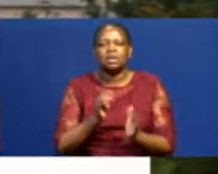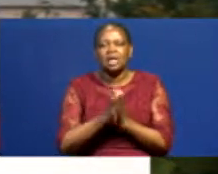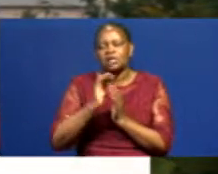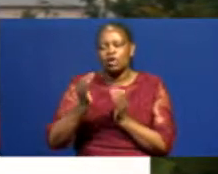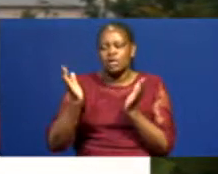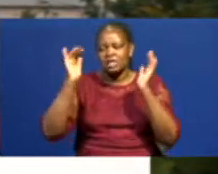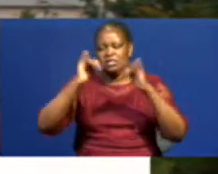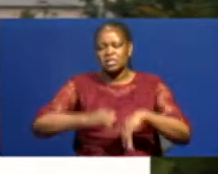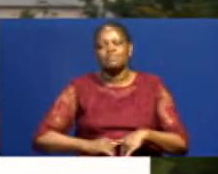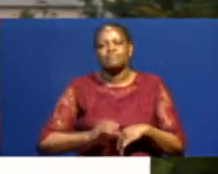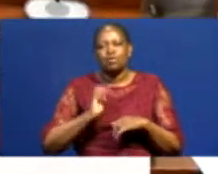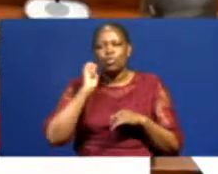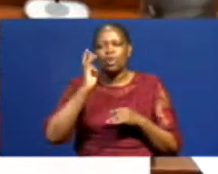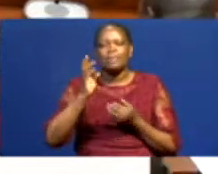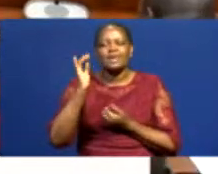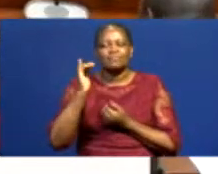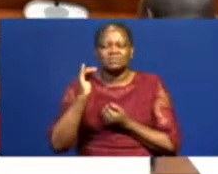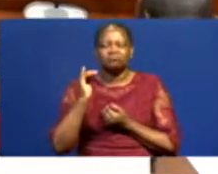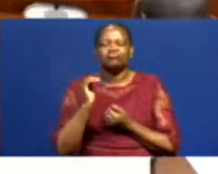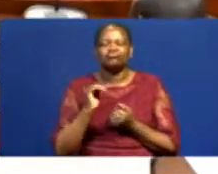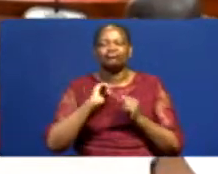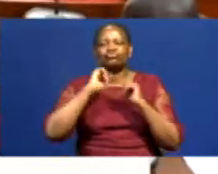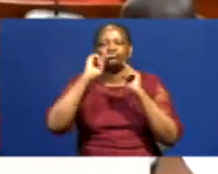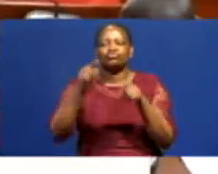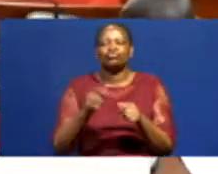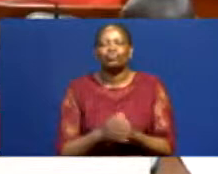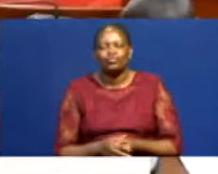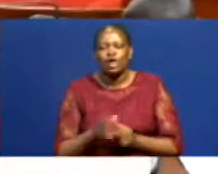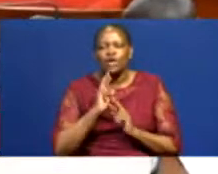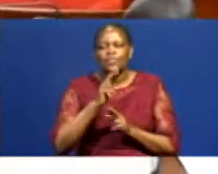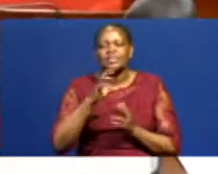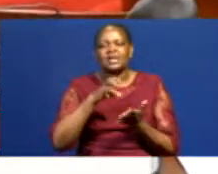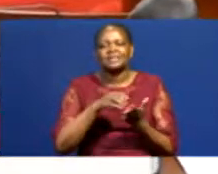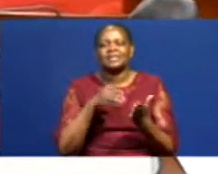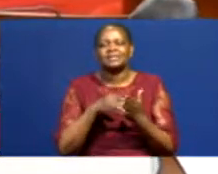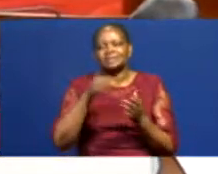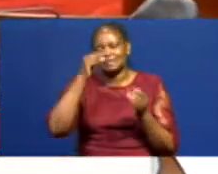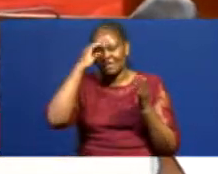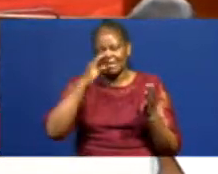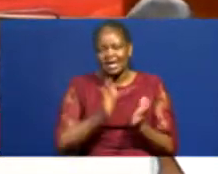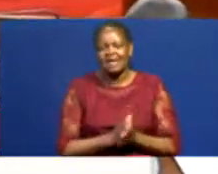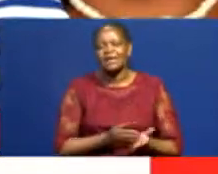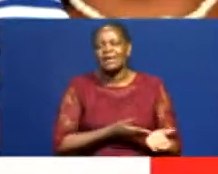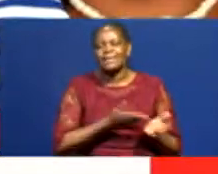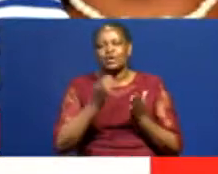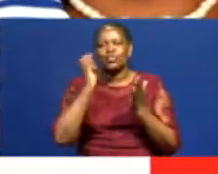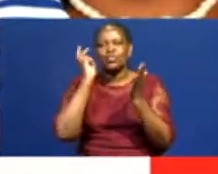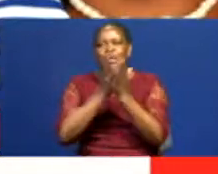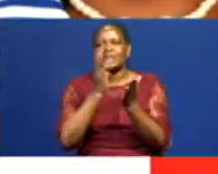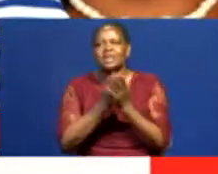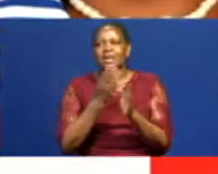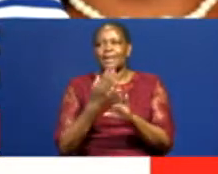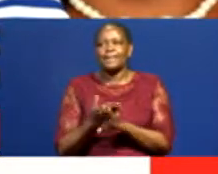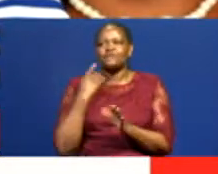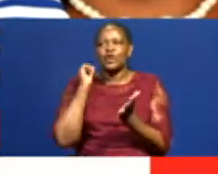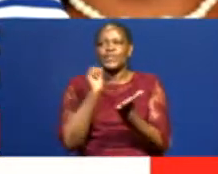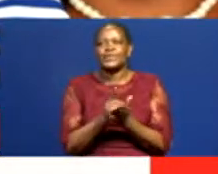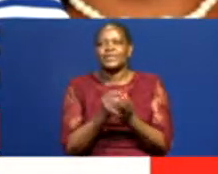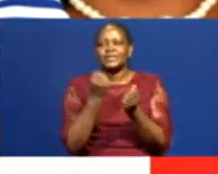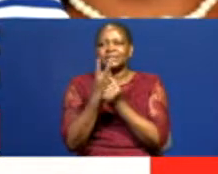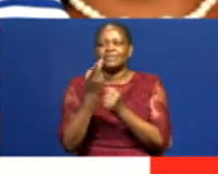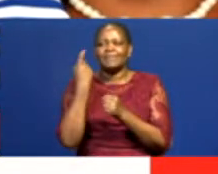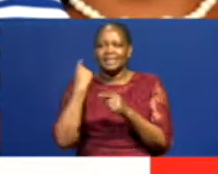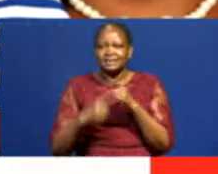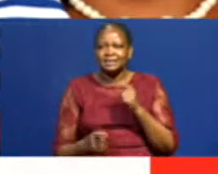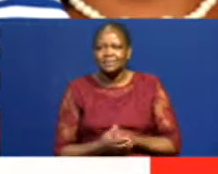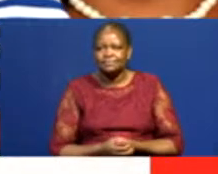take the better part of Tuesday to prosecute its case against the governor and summon witnesses. And like her previous impeachment in December last